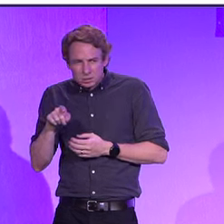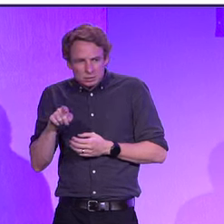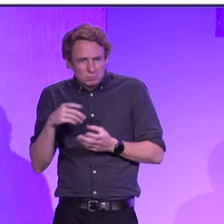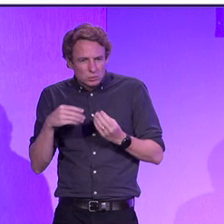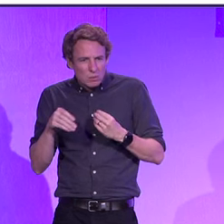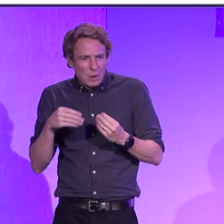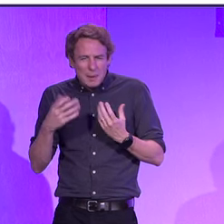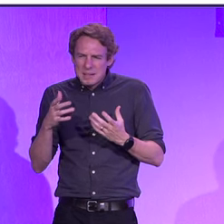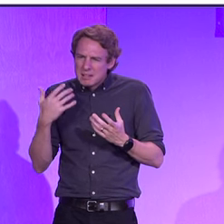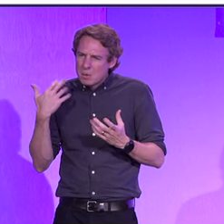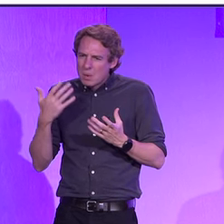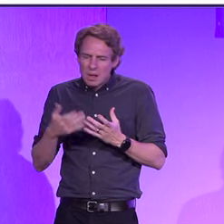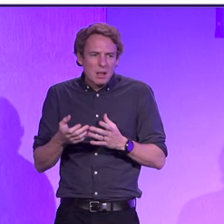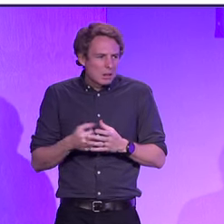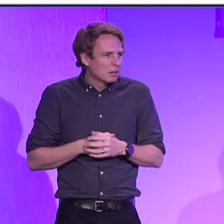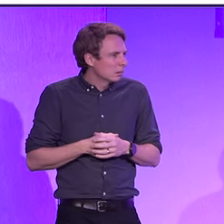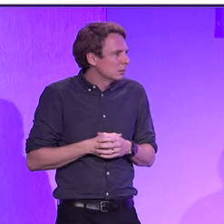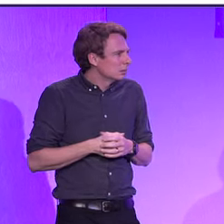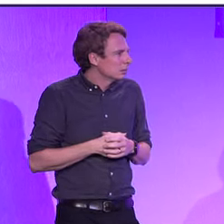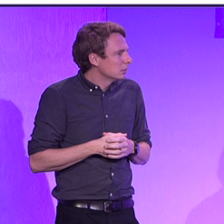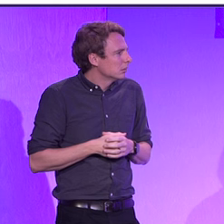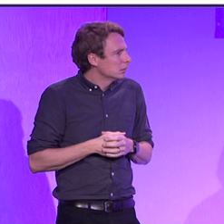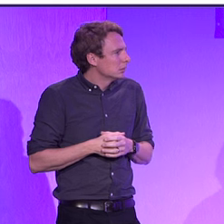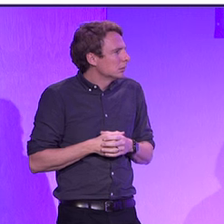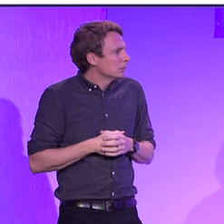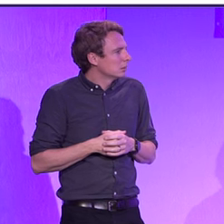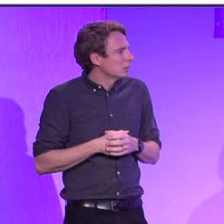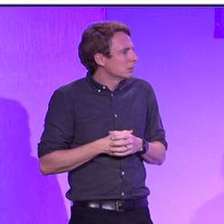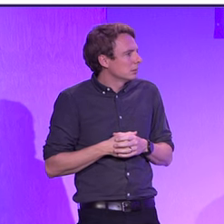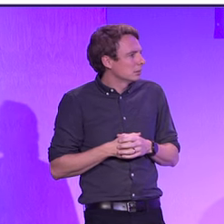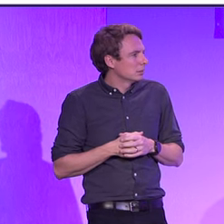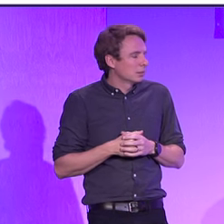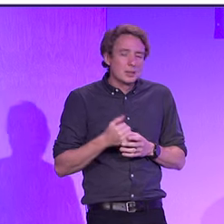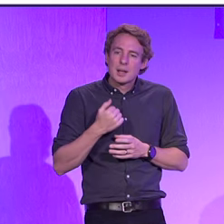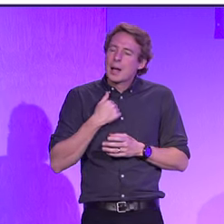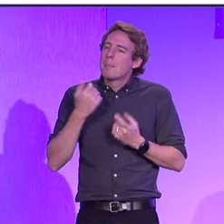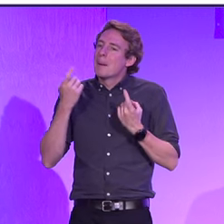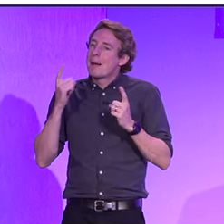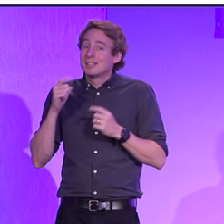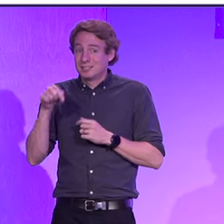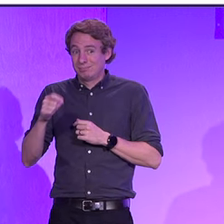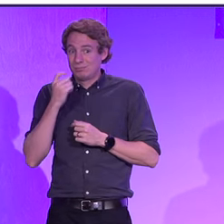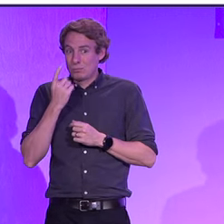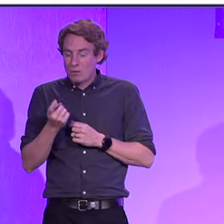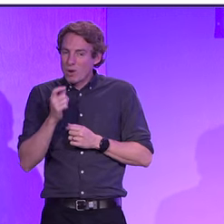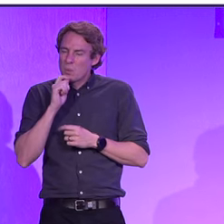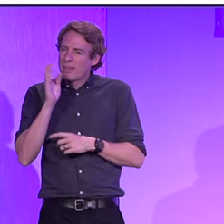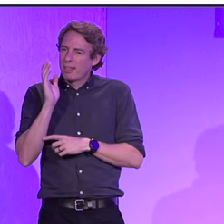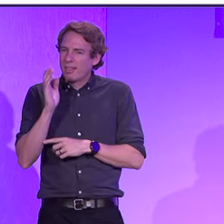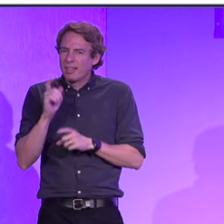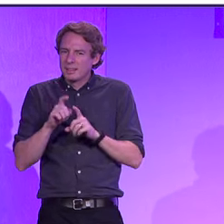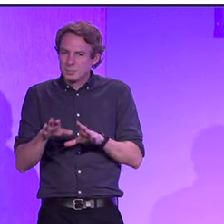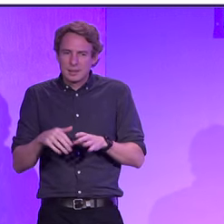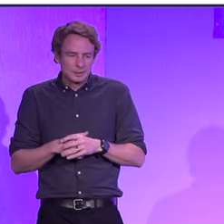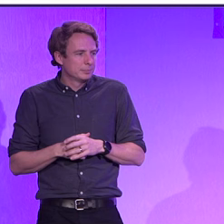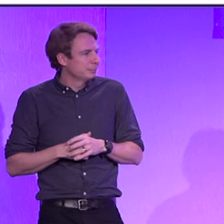bit. Okay, cool. You'll hear from my manager, like I think later today or tomorrow. But who's using